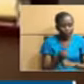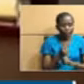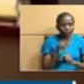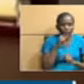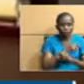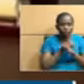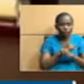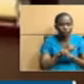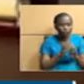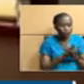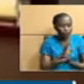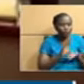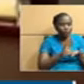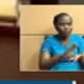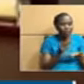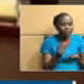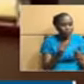we putting our money where we need to put it?